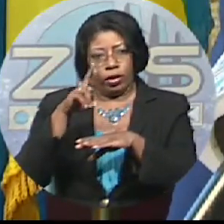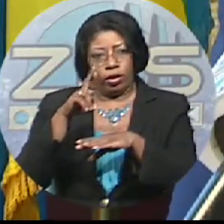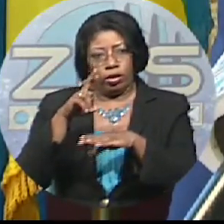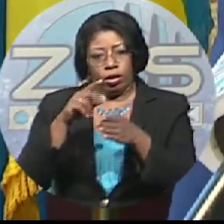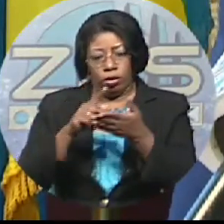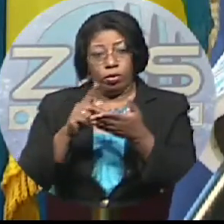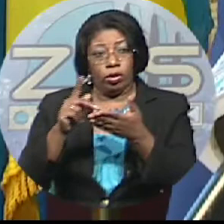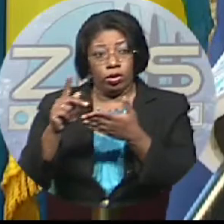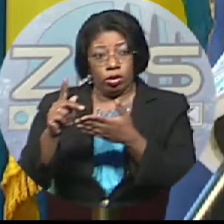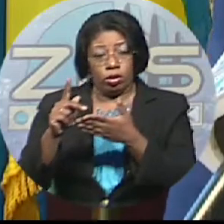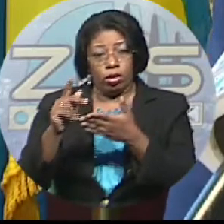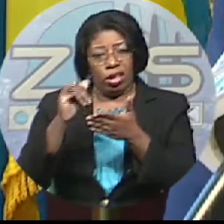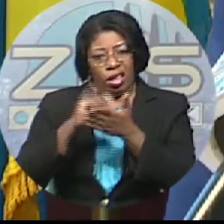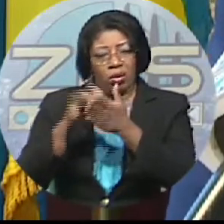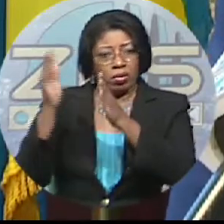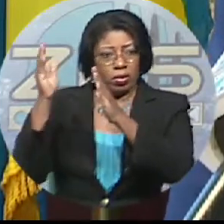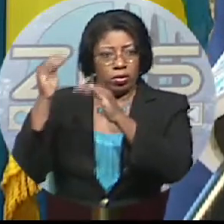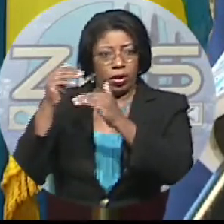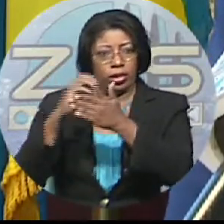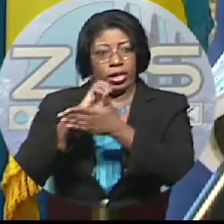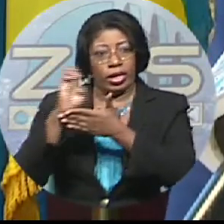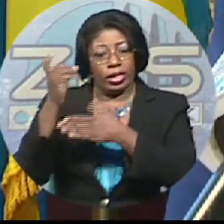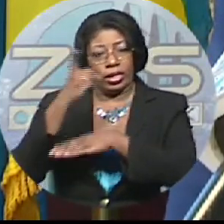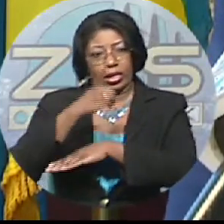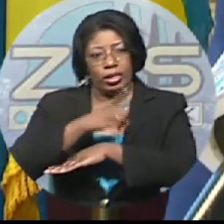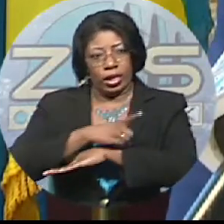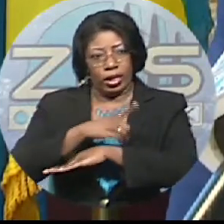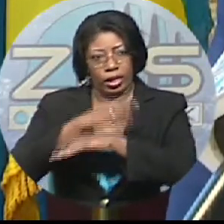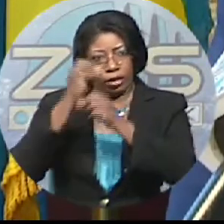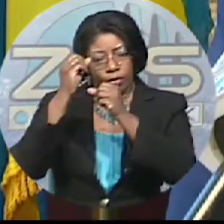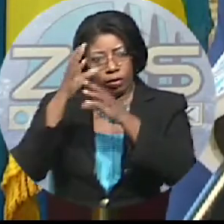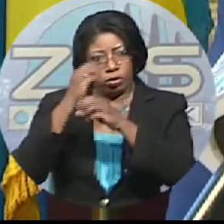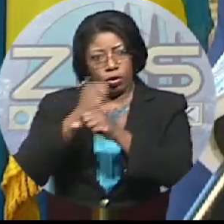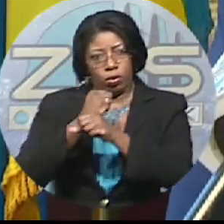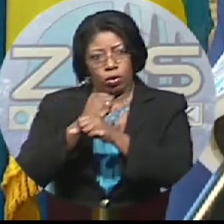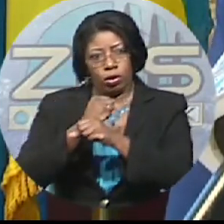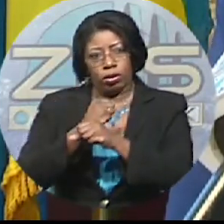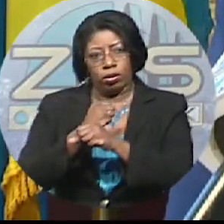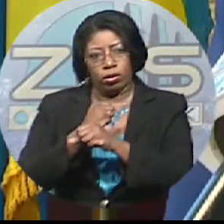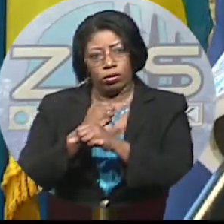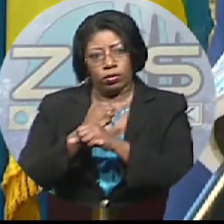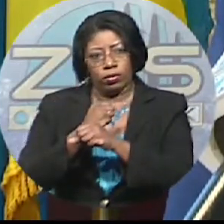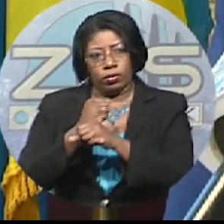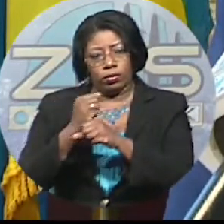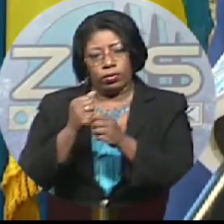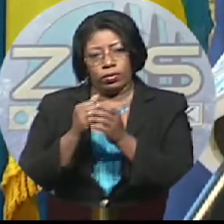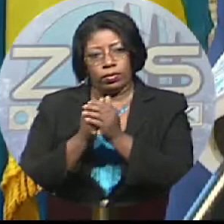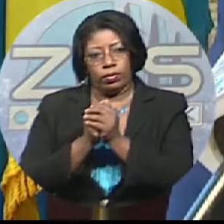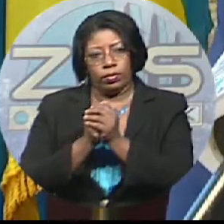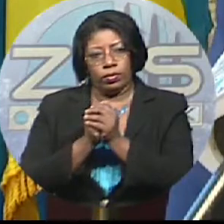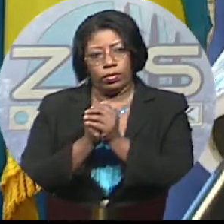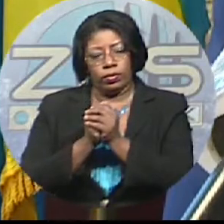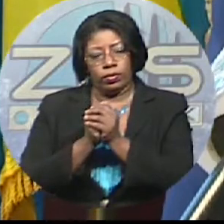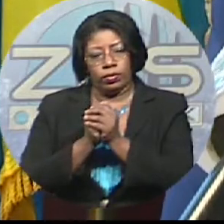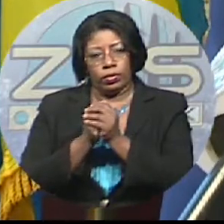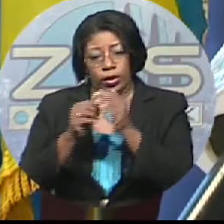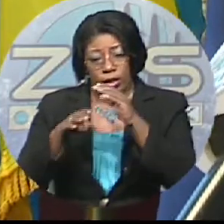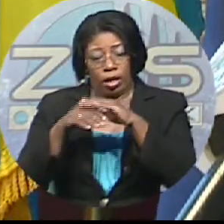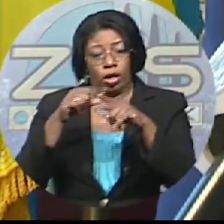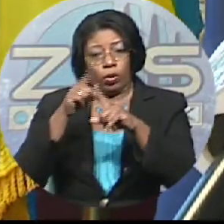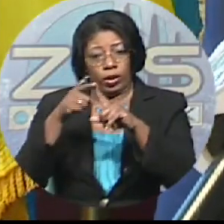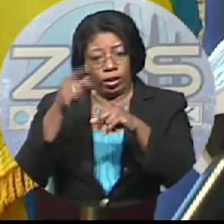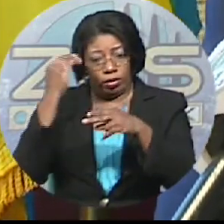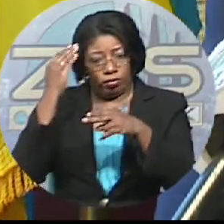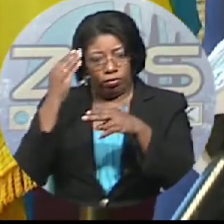is anticipated, but at the end of the day, those details will have to be worked out once we identify